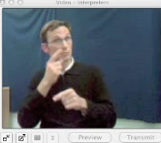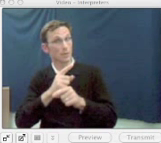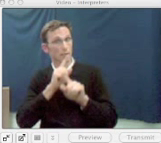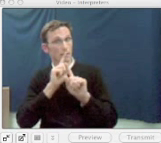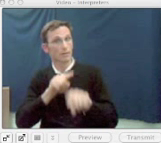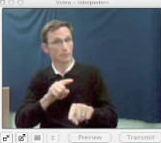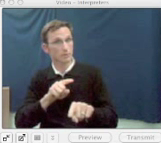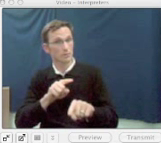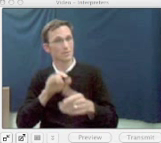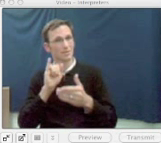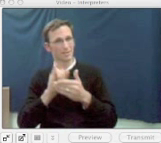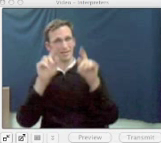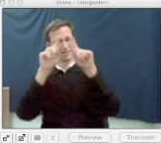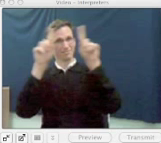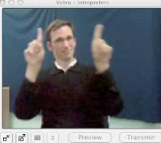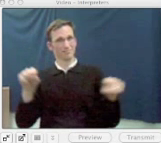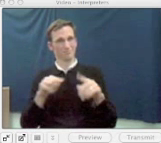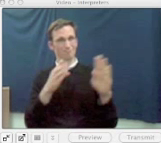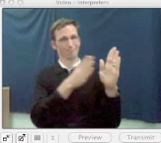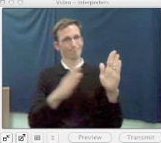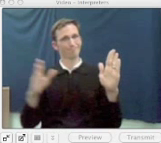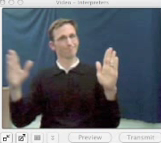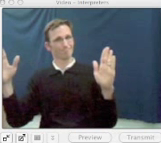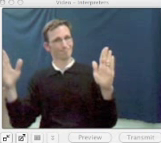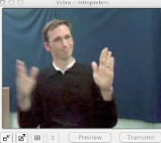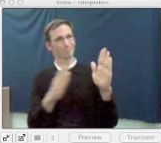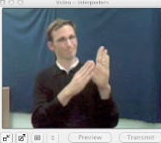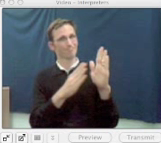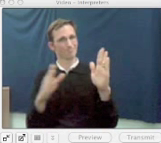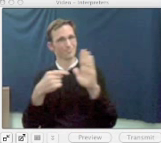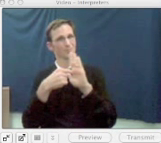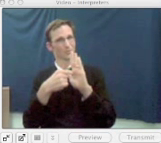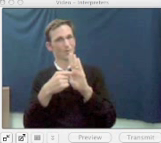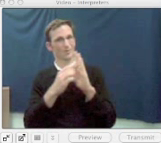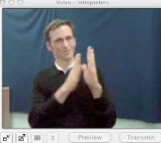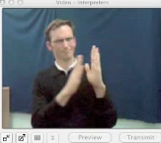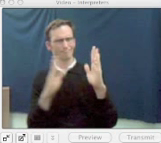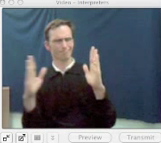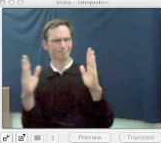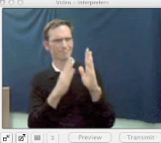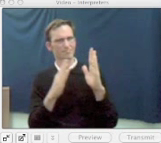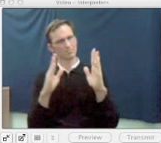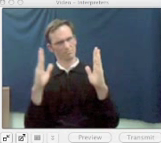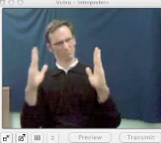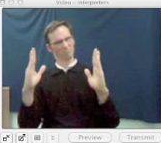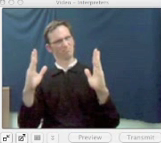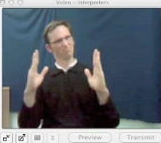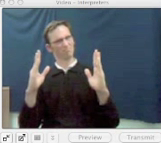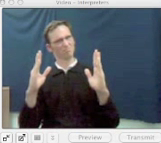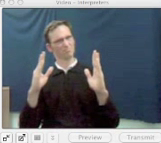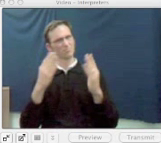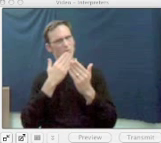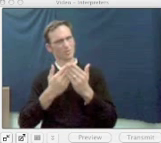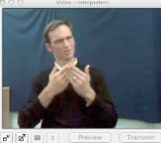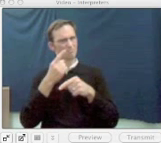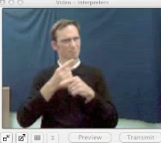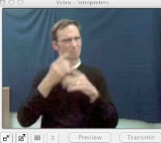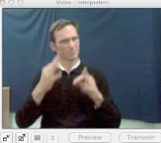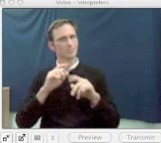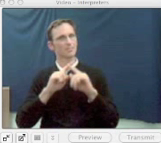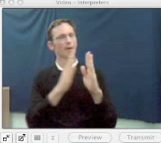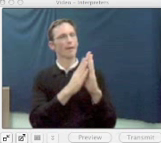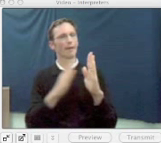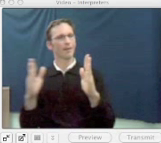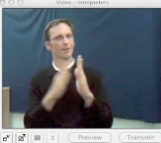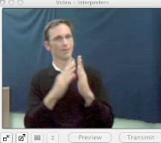conveys. But they differ based on how much action they require. And that's how